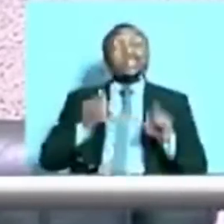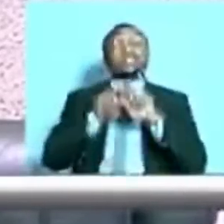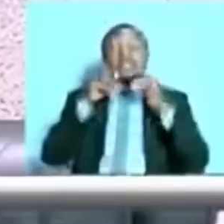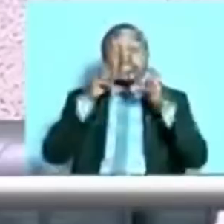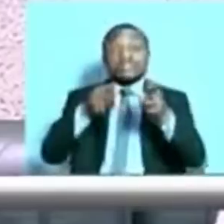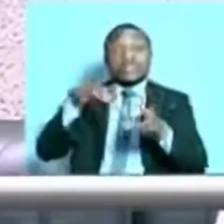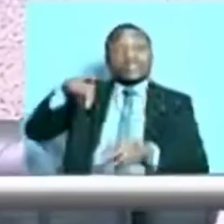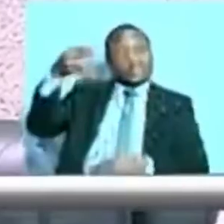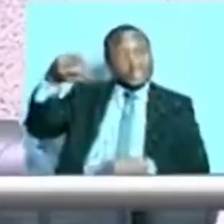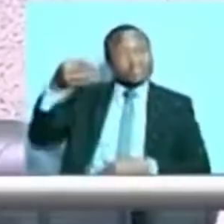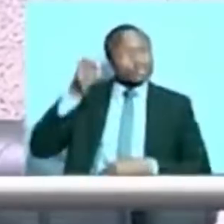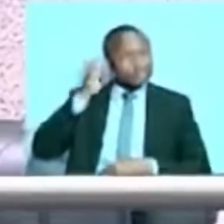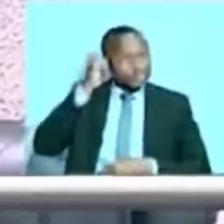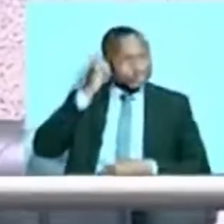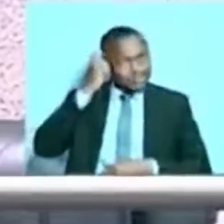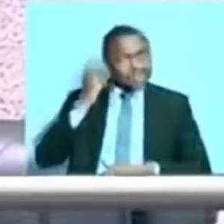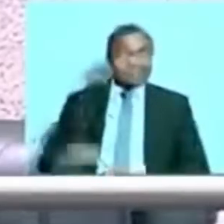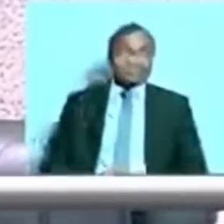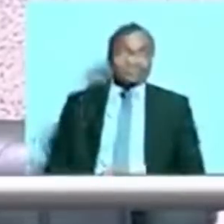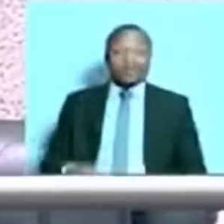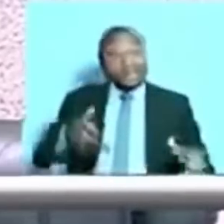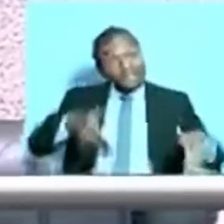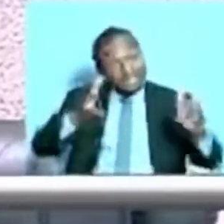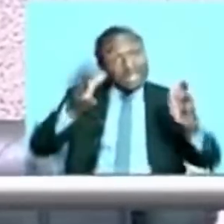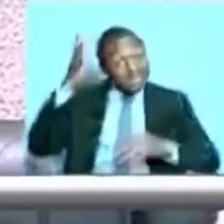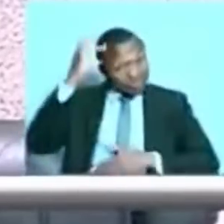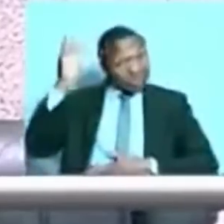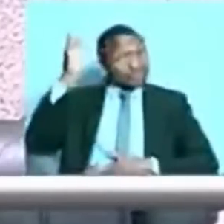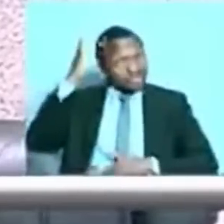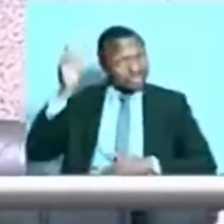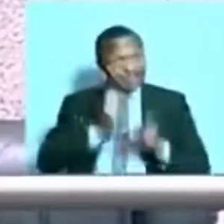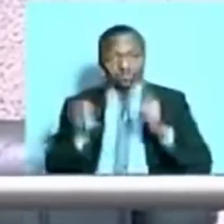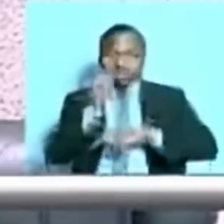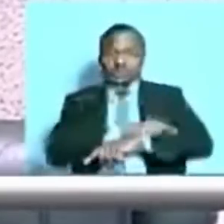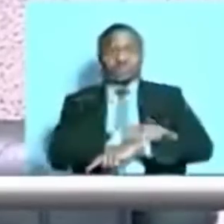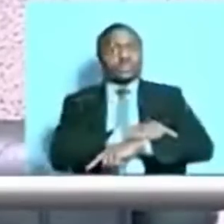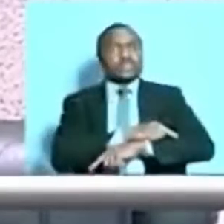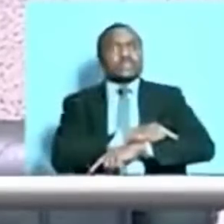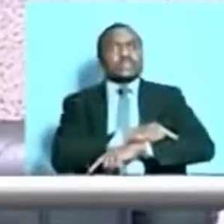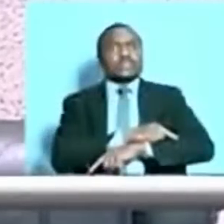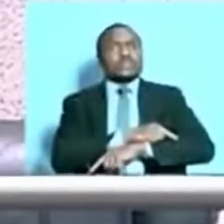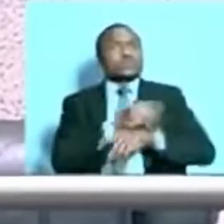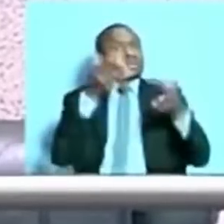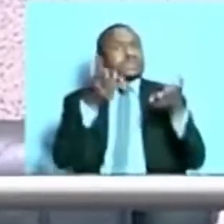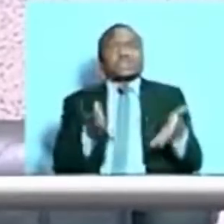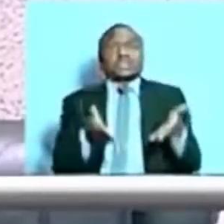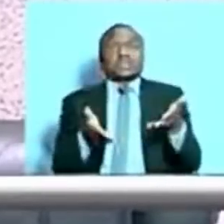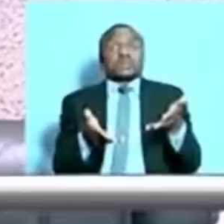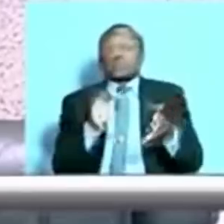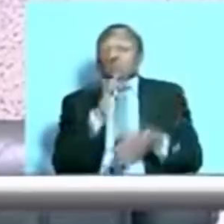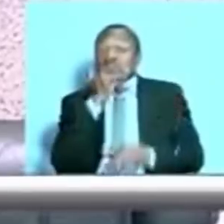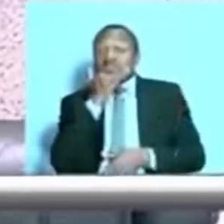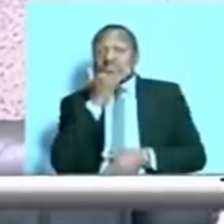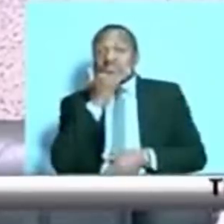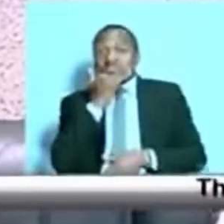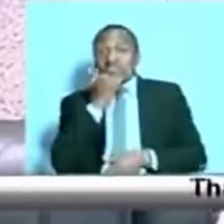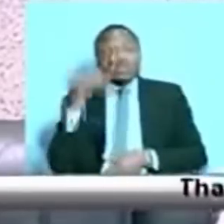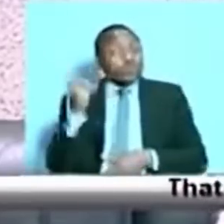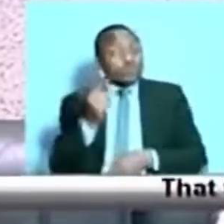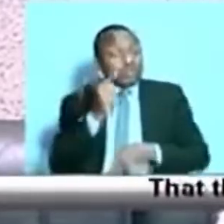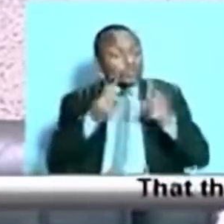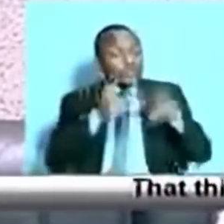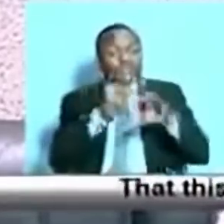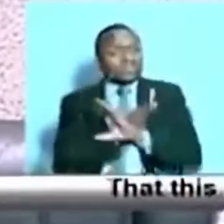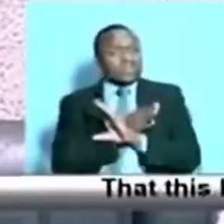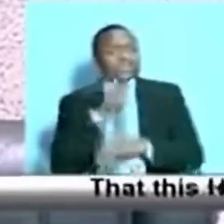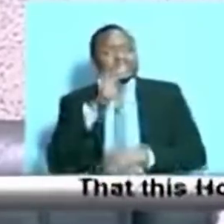PF thought, by tolerating cadres, today we are where we are. Maybe we erred, and that's when we came to the Zambian and said, we are